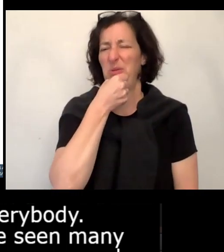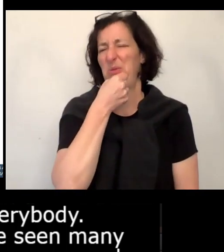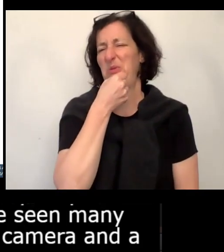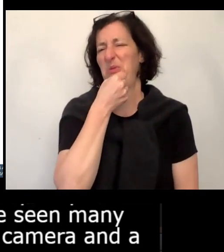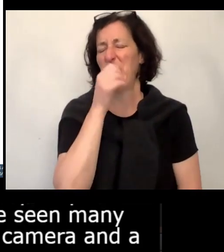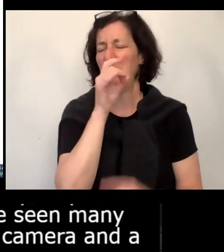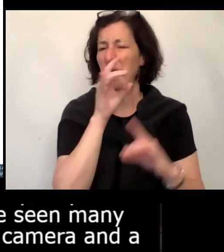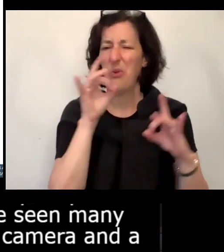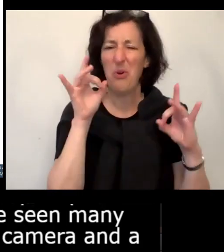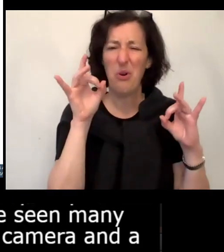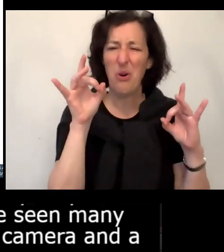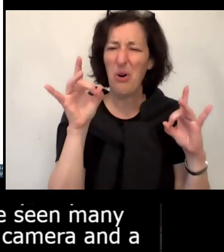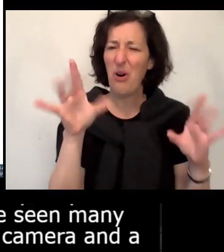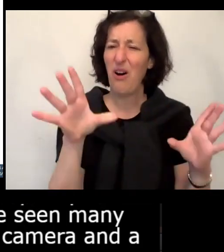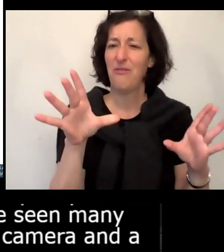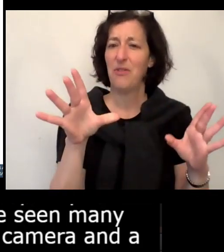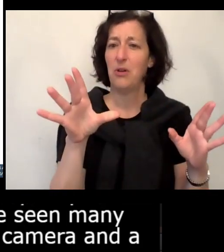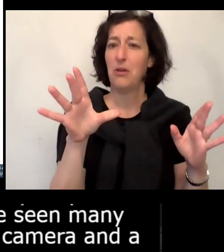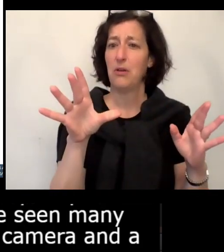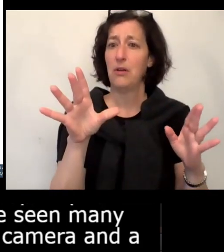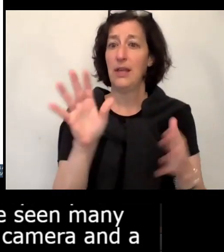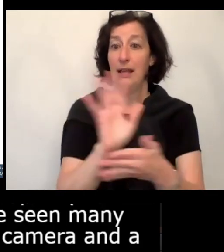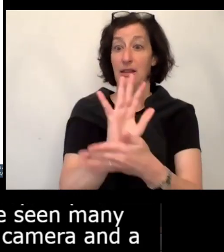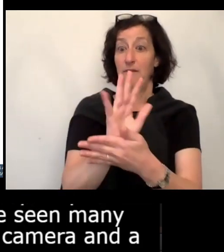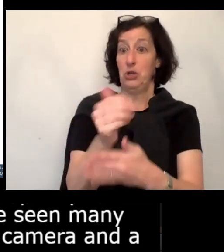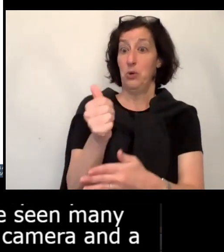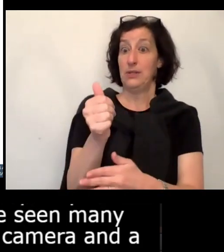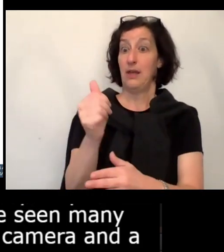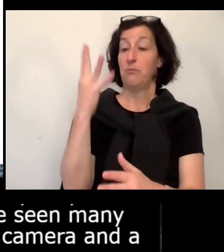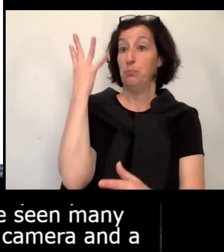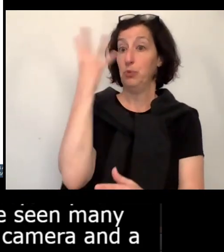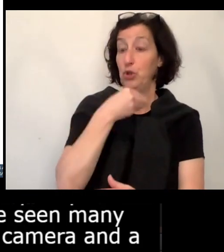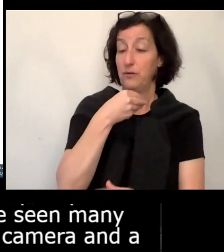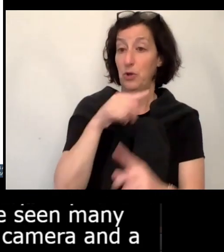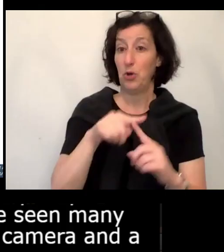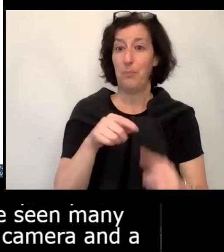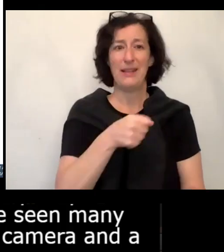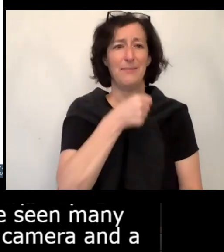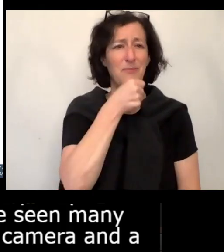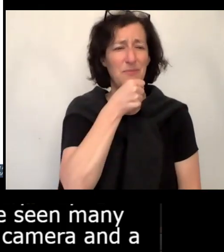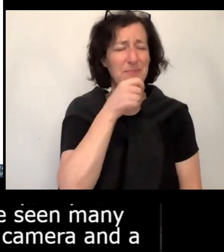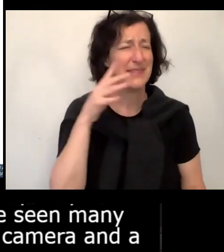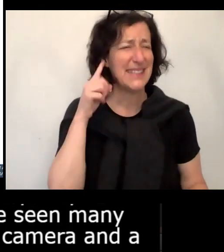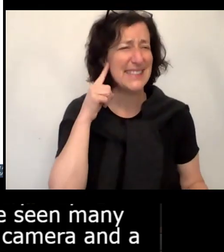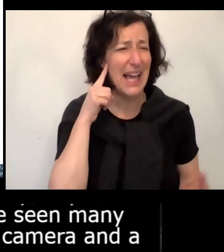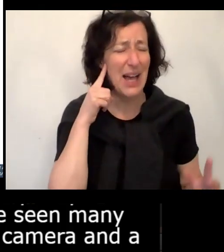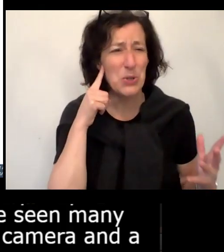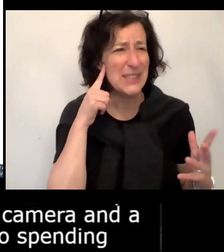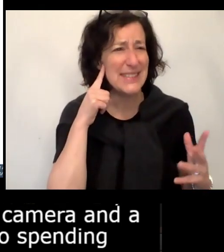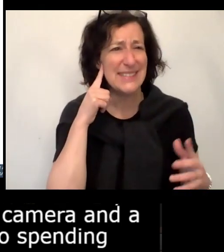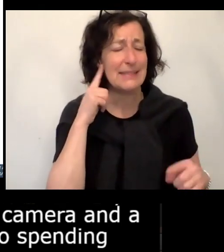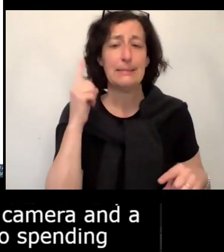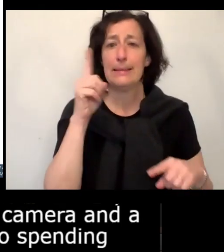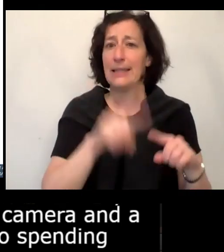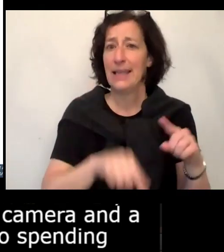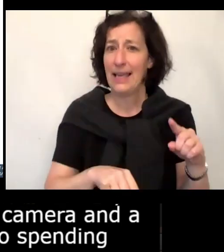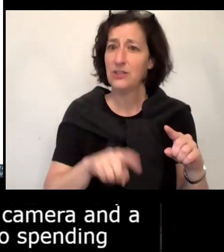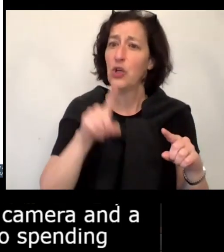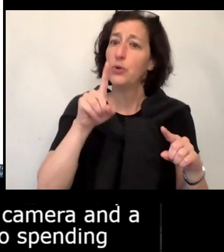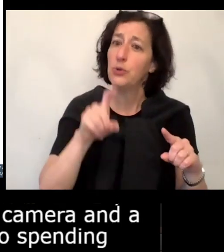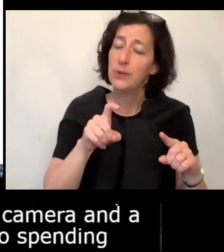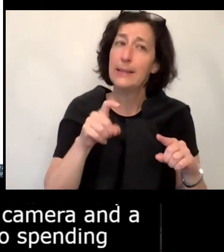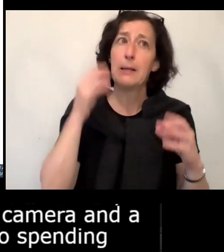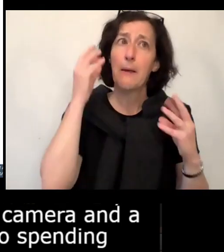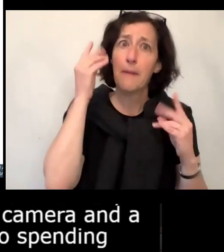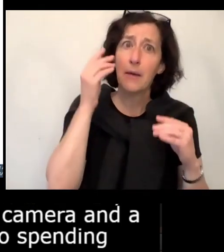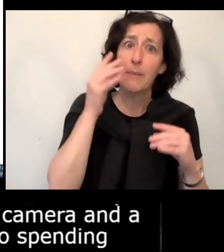special microphone at all. So spending time caring about the sound in an audio-visual context is